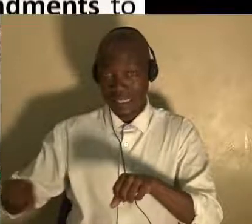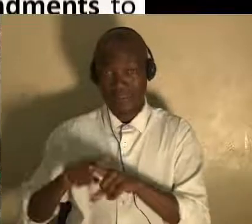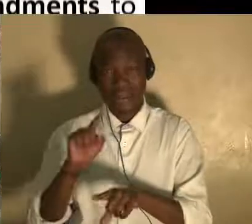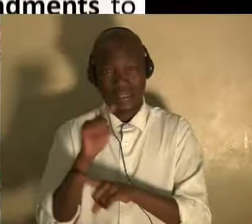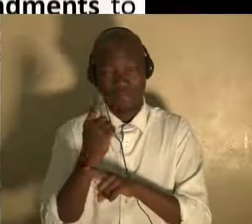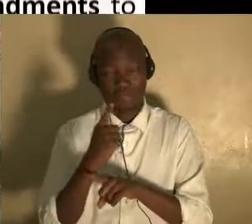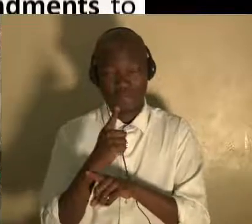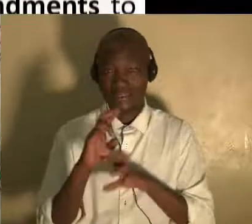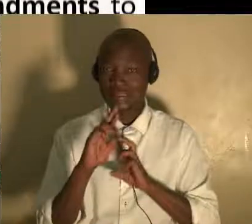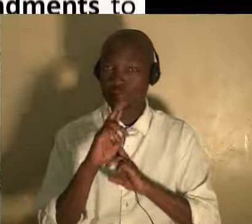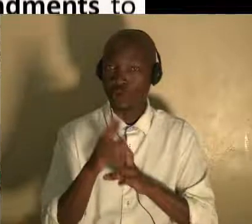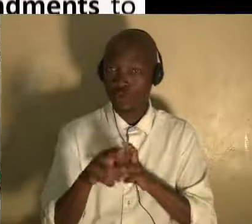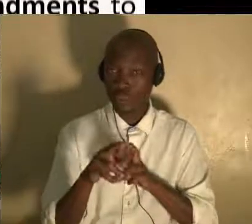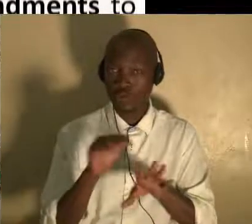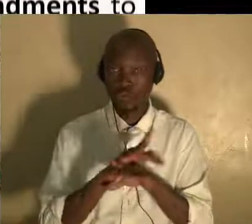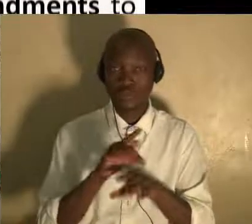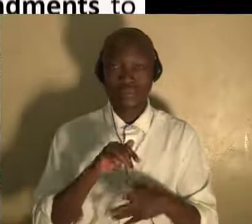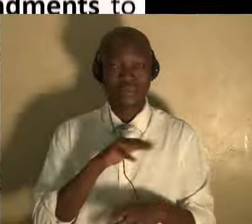the minister,